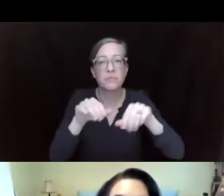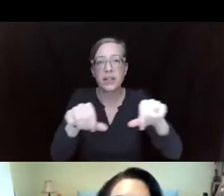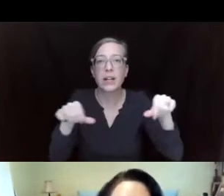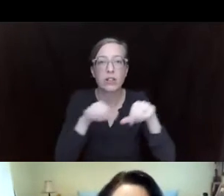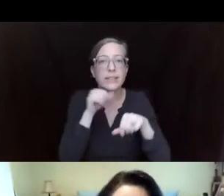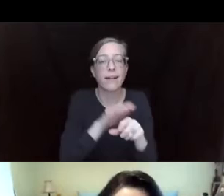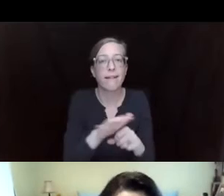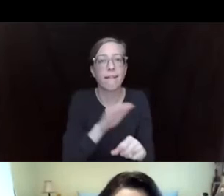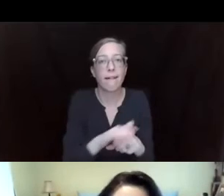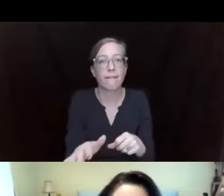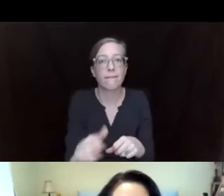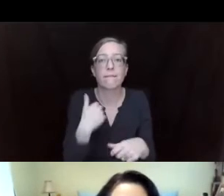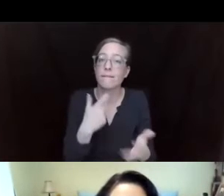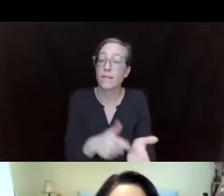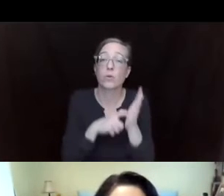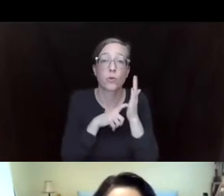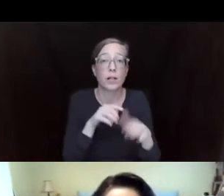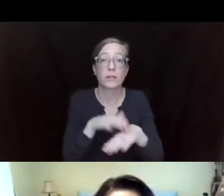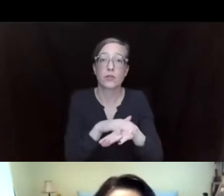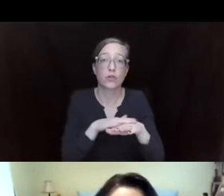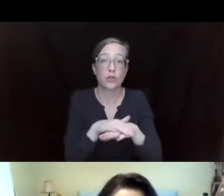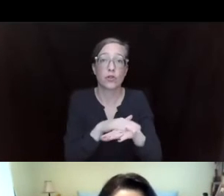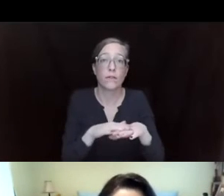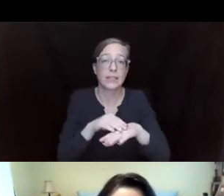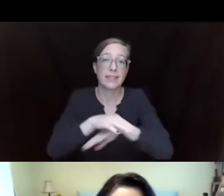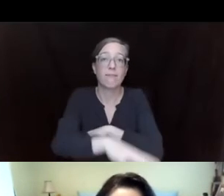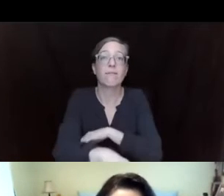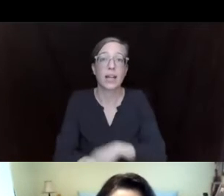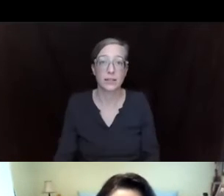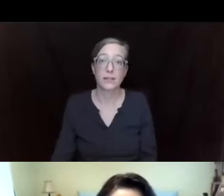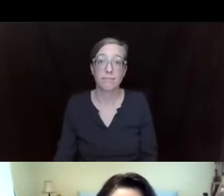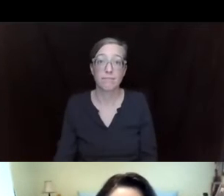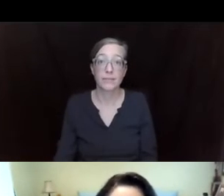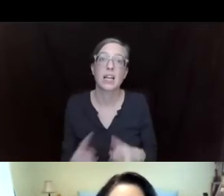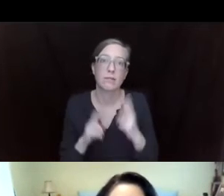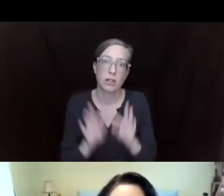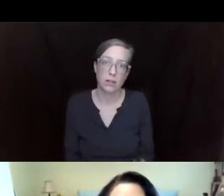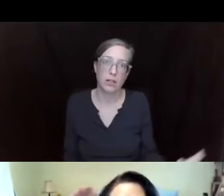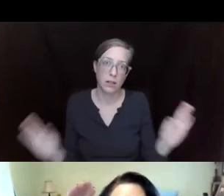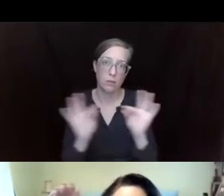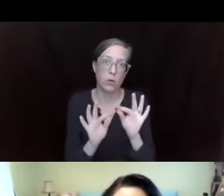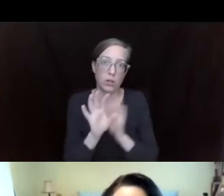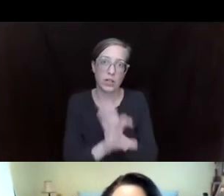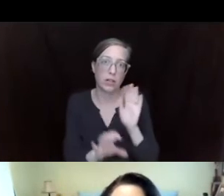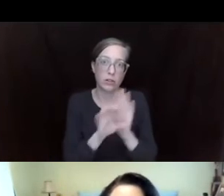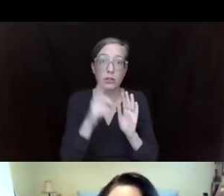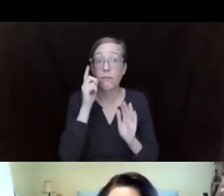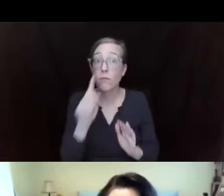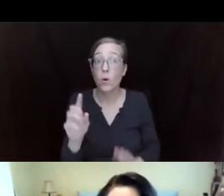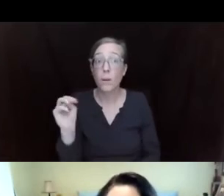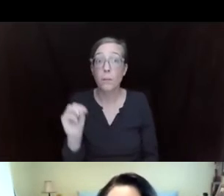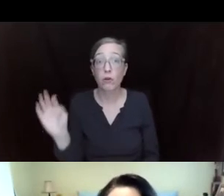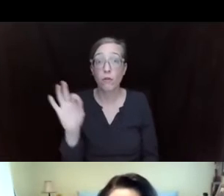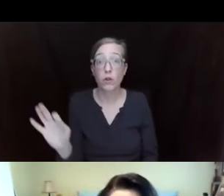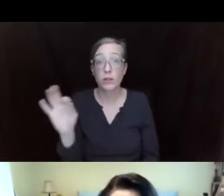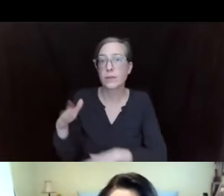on surface effect. And a very important characteristic of microfluidics is the surface to volume